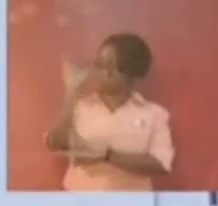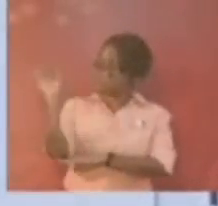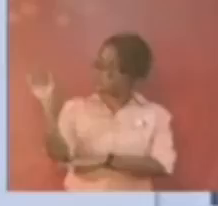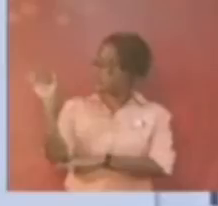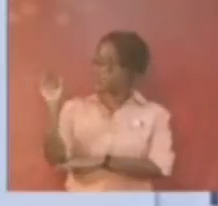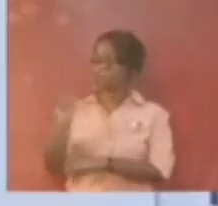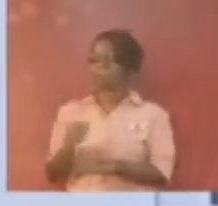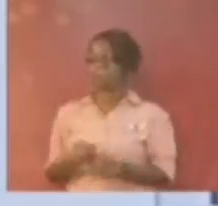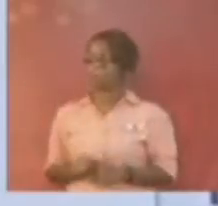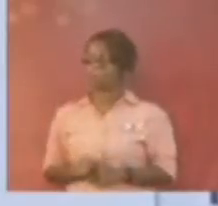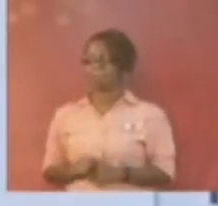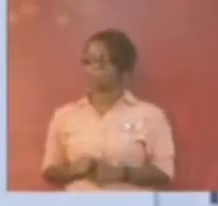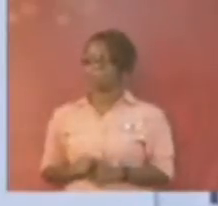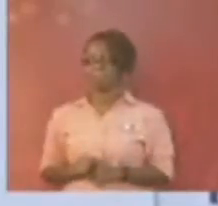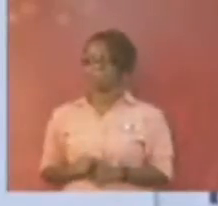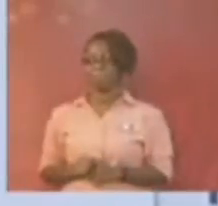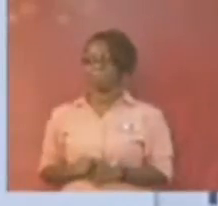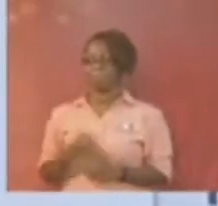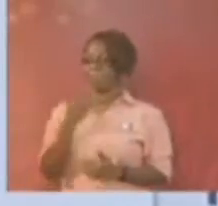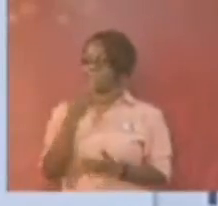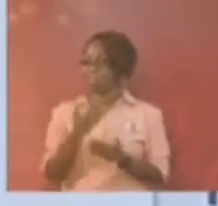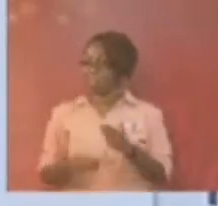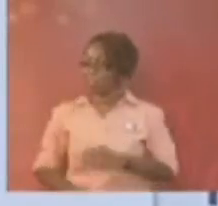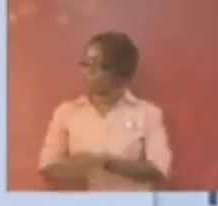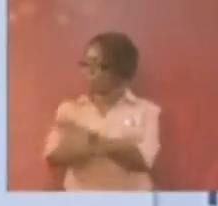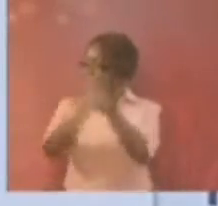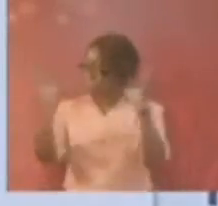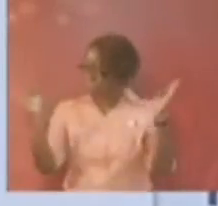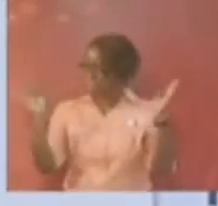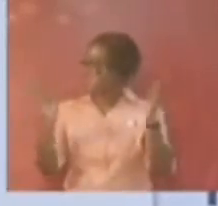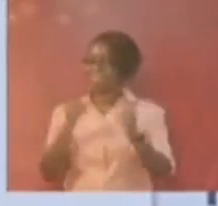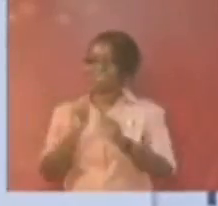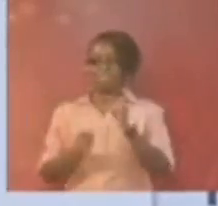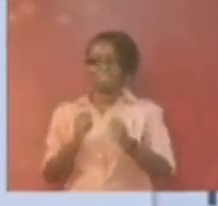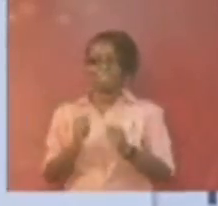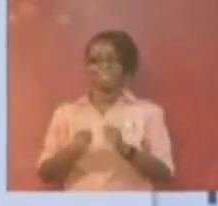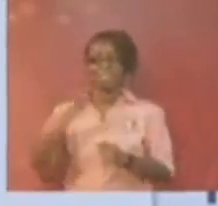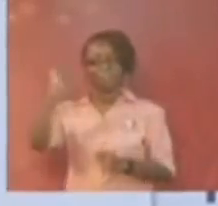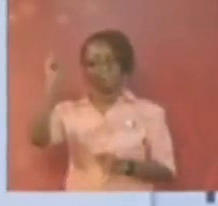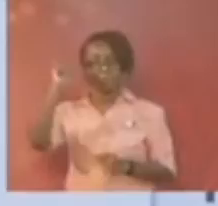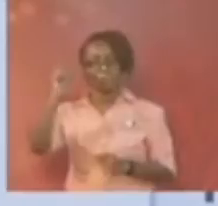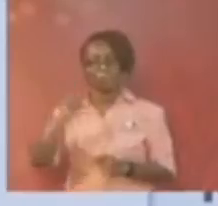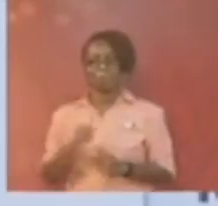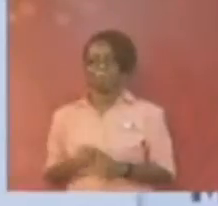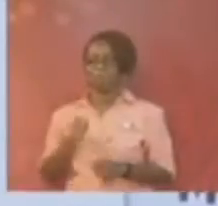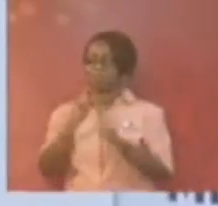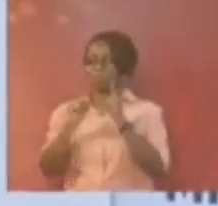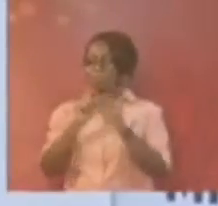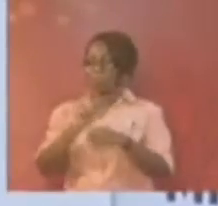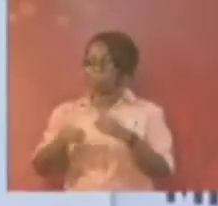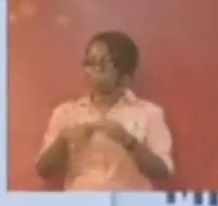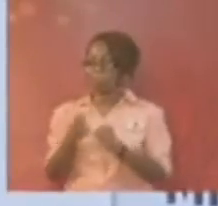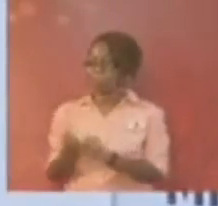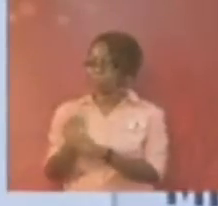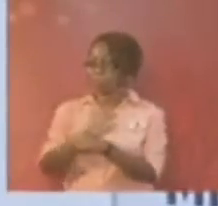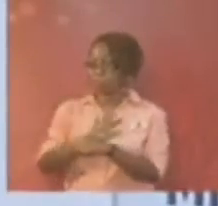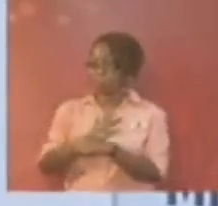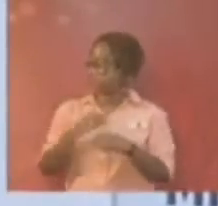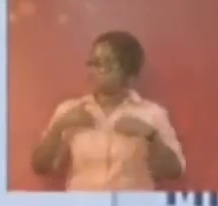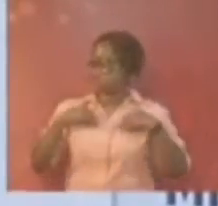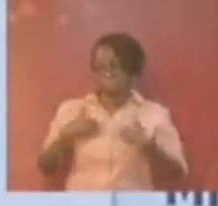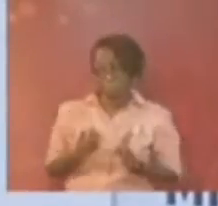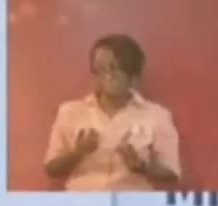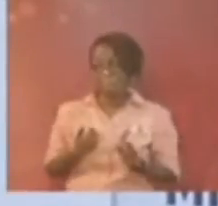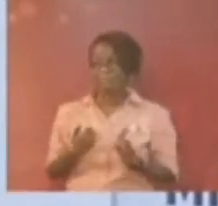Good morning, Trinidad and Tobago. So we're talking about COVID fatigue again. I know we spoke about this topic a few weeks